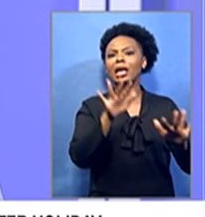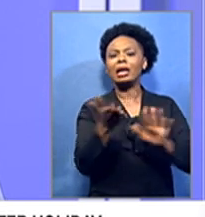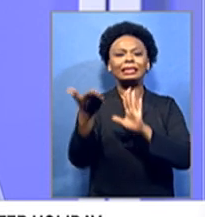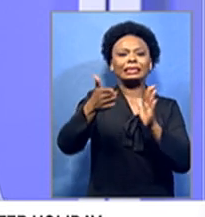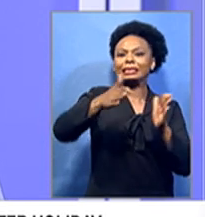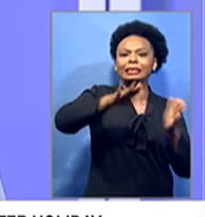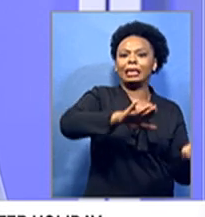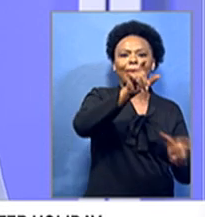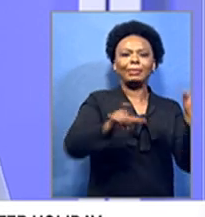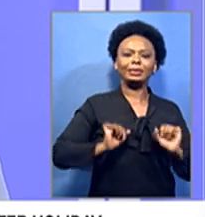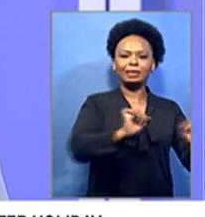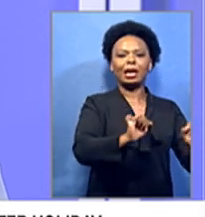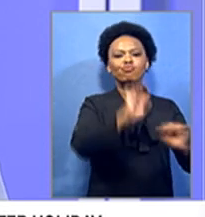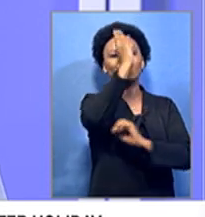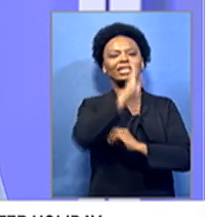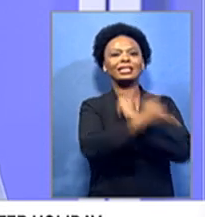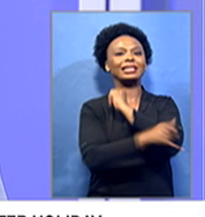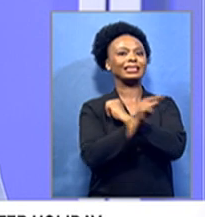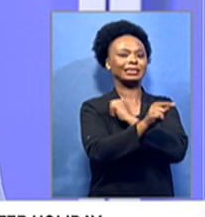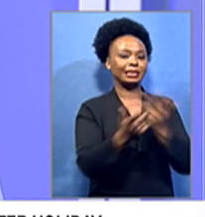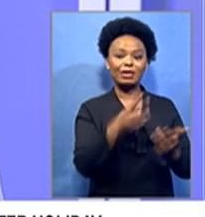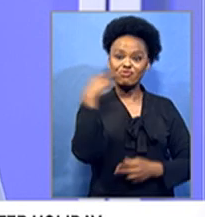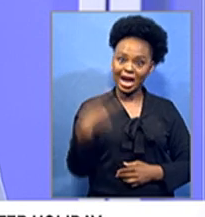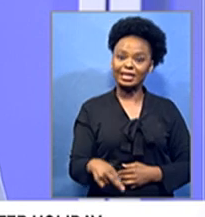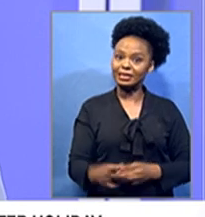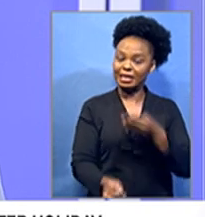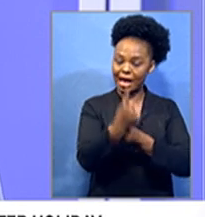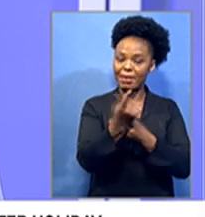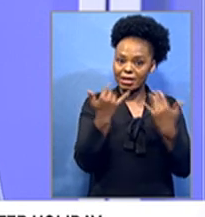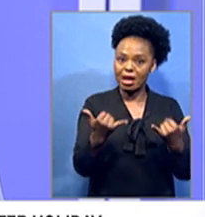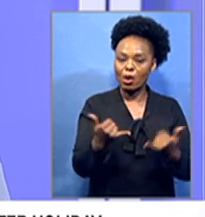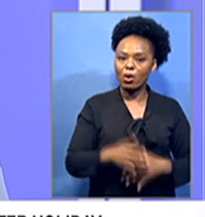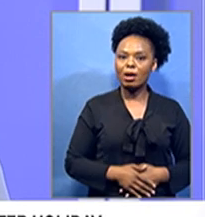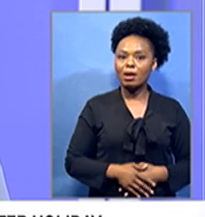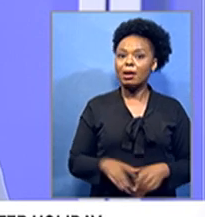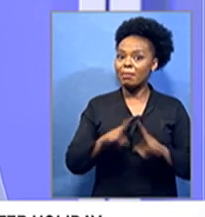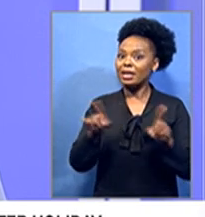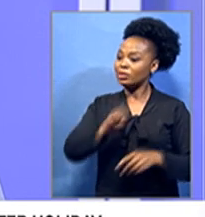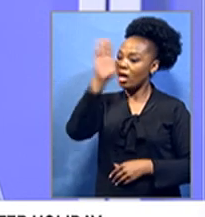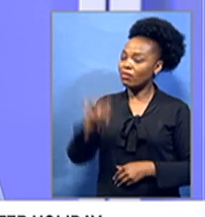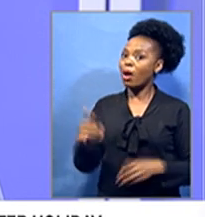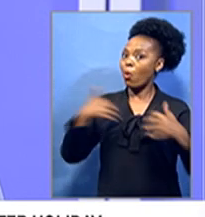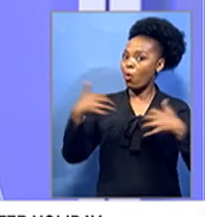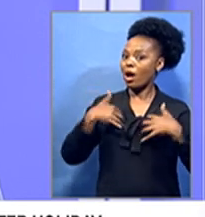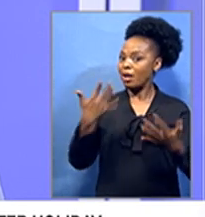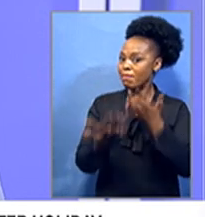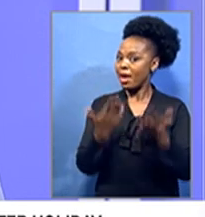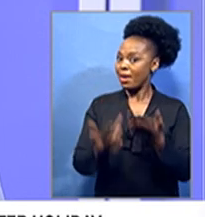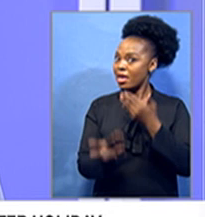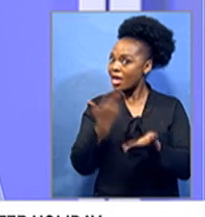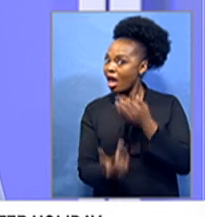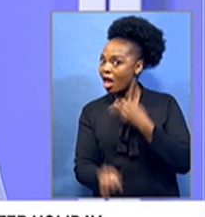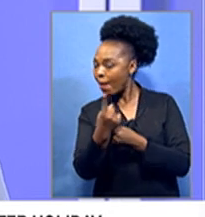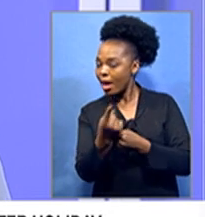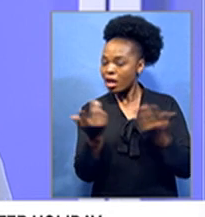they never believed. This is a reality that, unfortunately, South Africa, are you worried we may also be going into something like